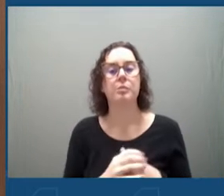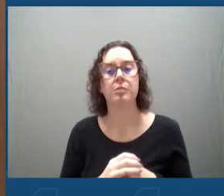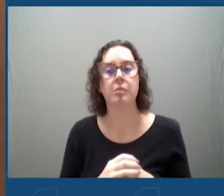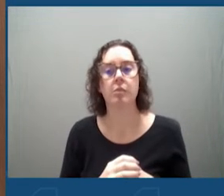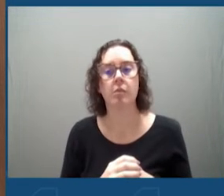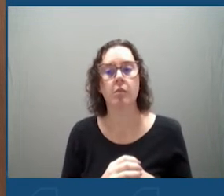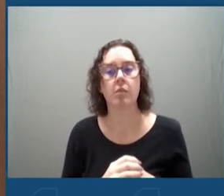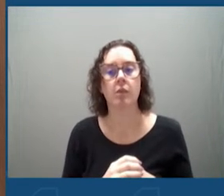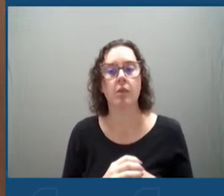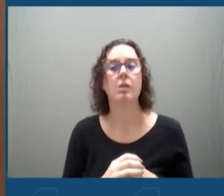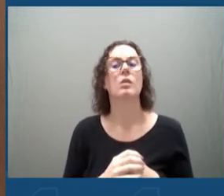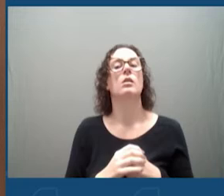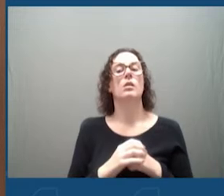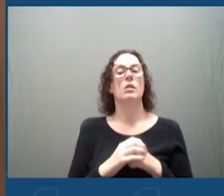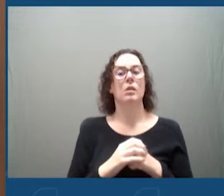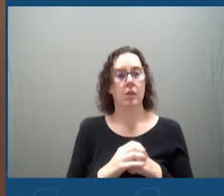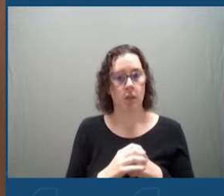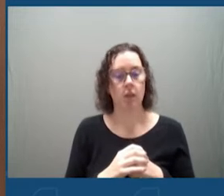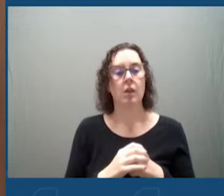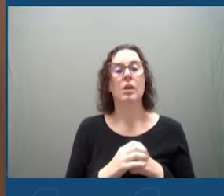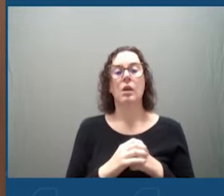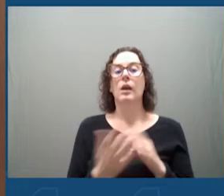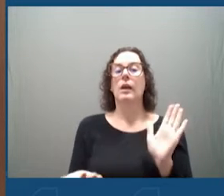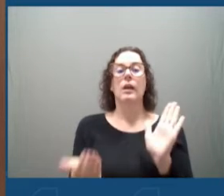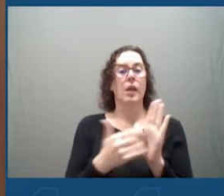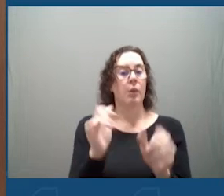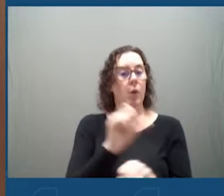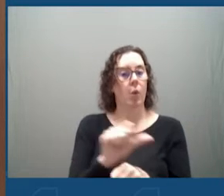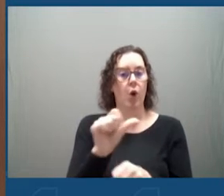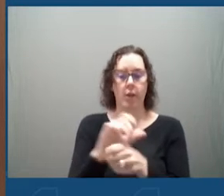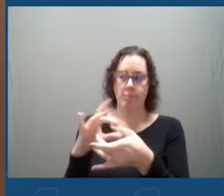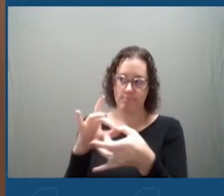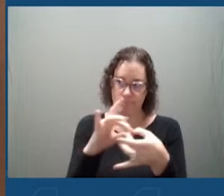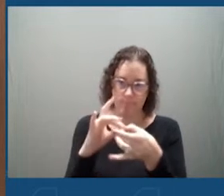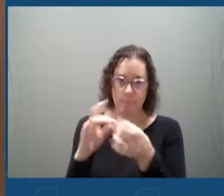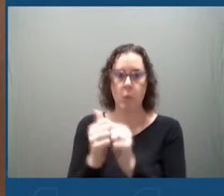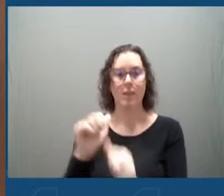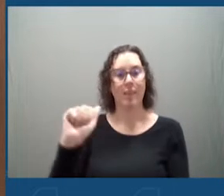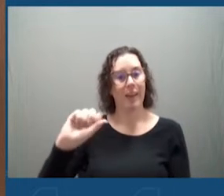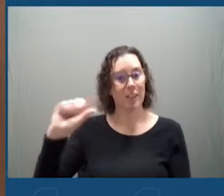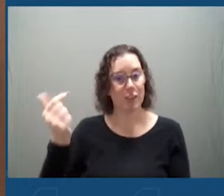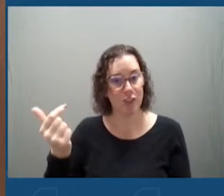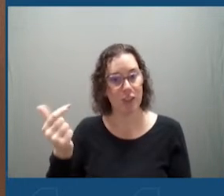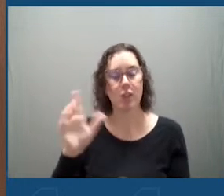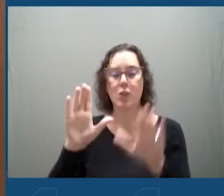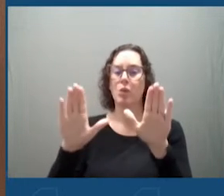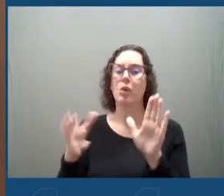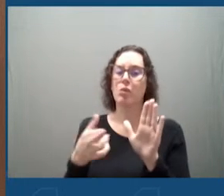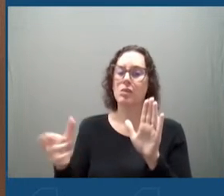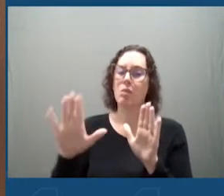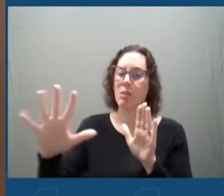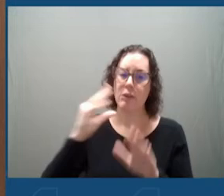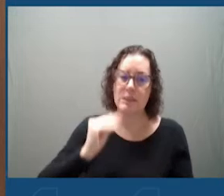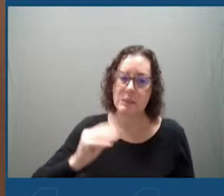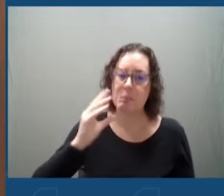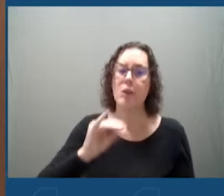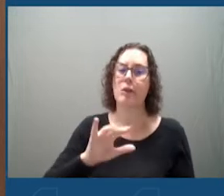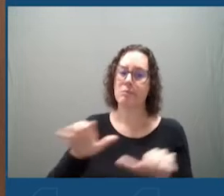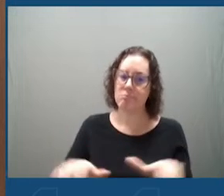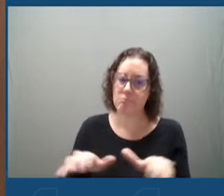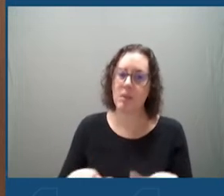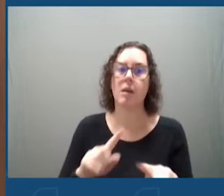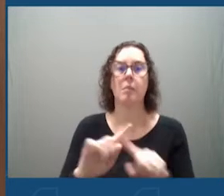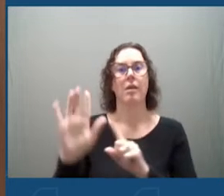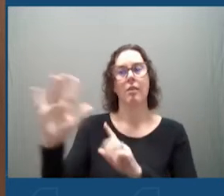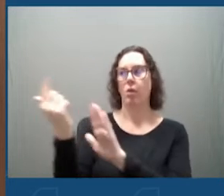working very closely with the Attorney General and the great resources from their experience on the ground, but the tremendous legal resources that they